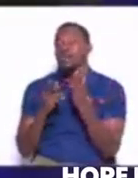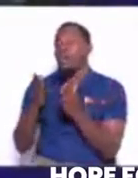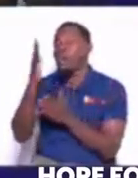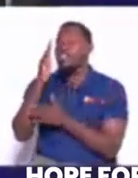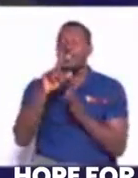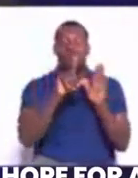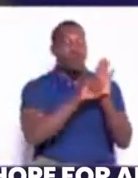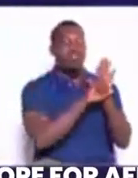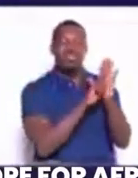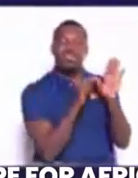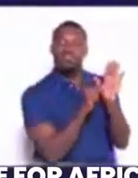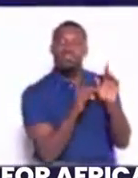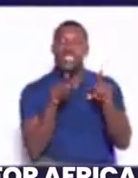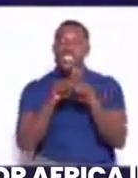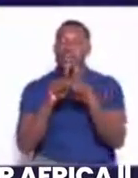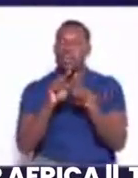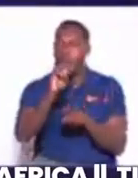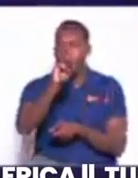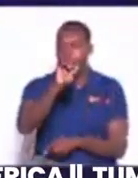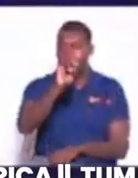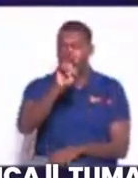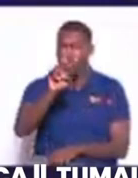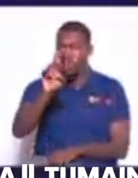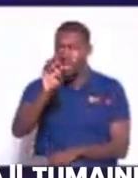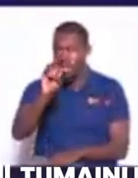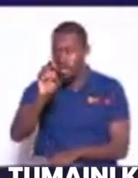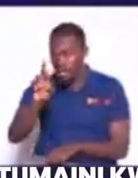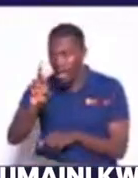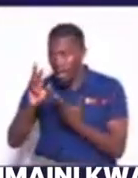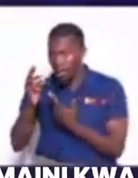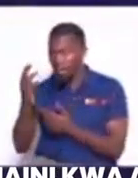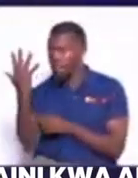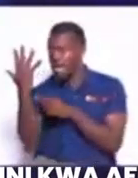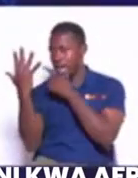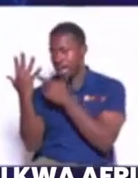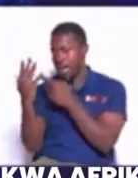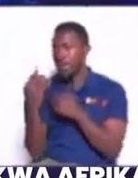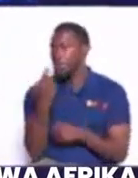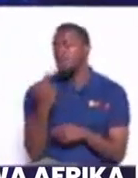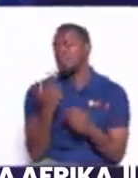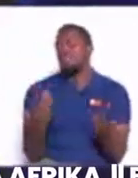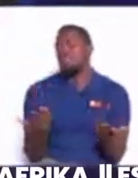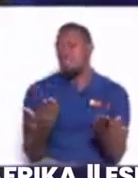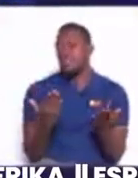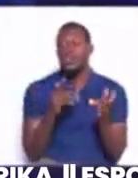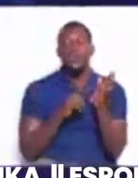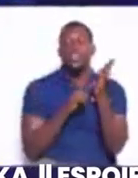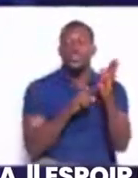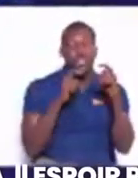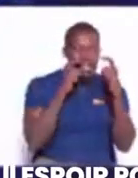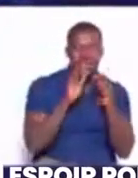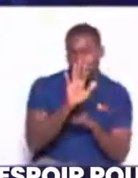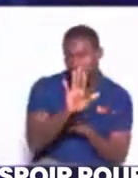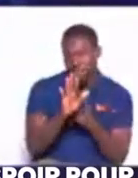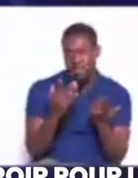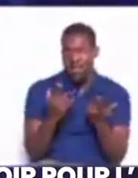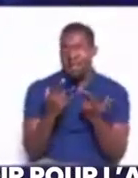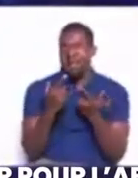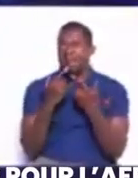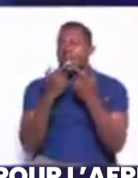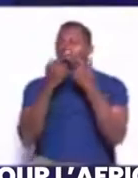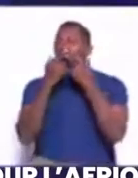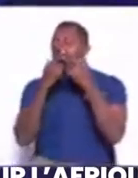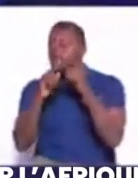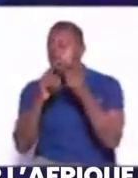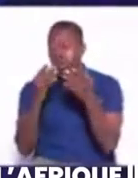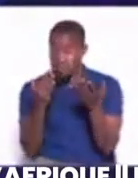but the law can't cleanse us. Only God's grace can cleanse us. We come to the cross of Calvary. We